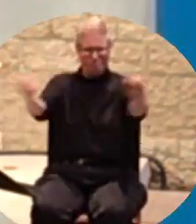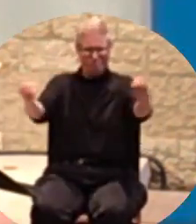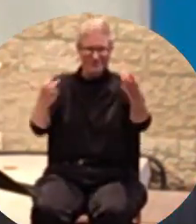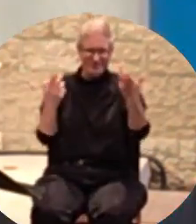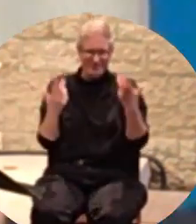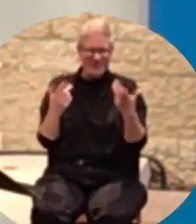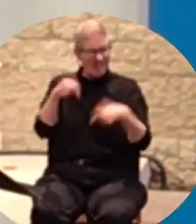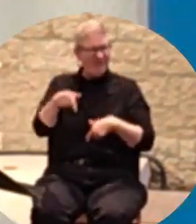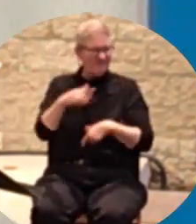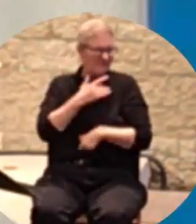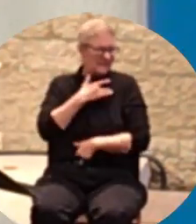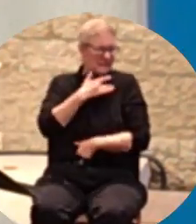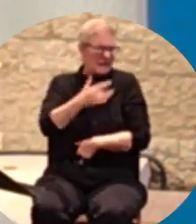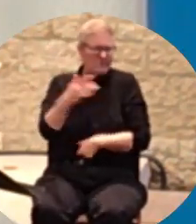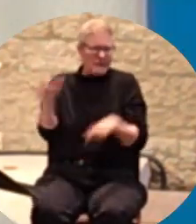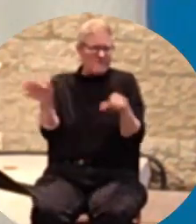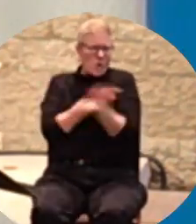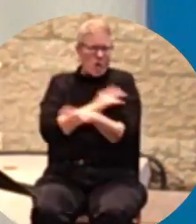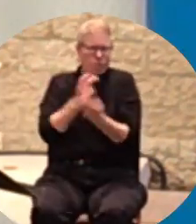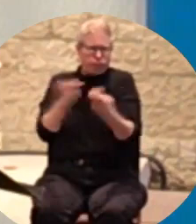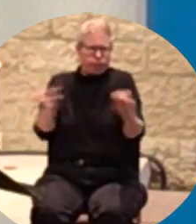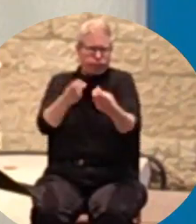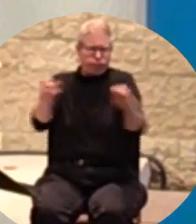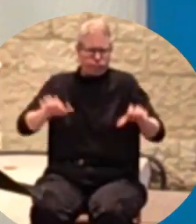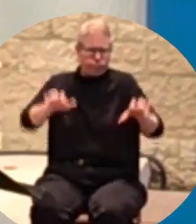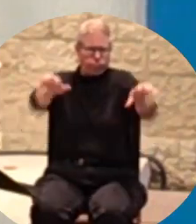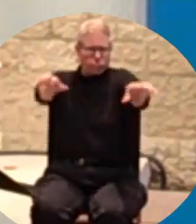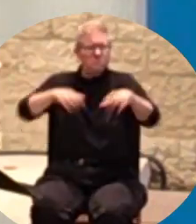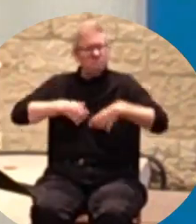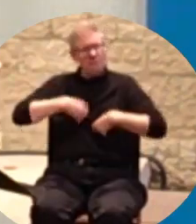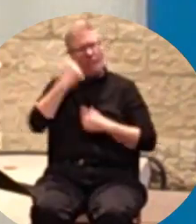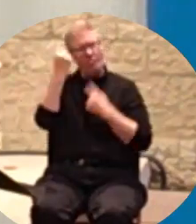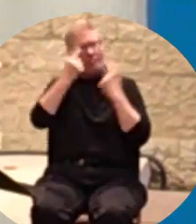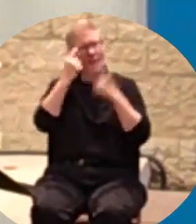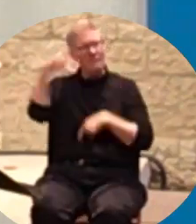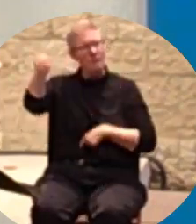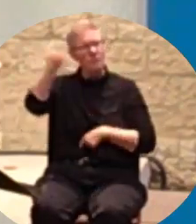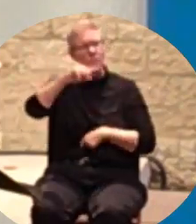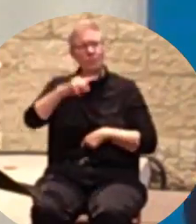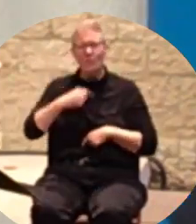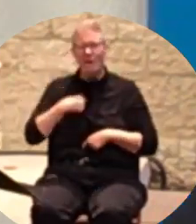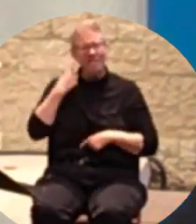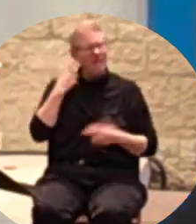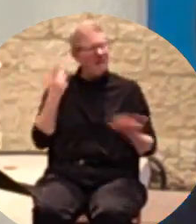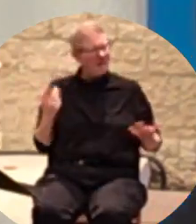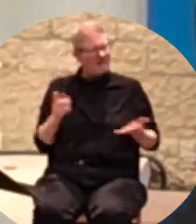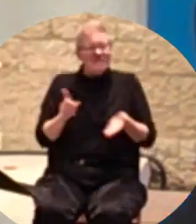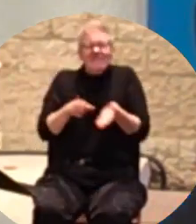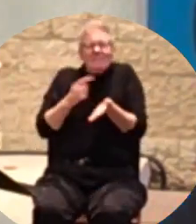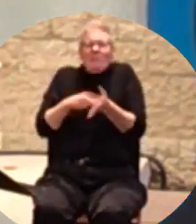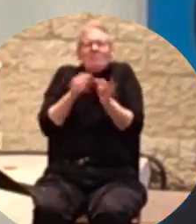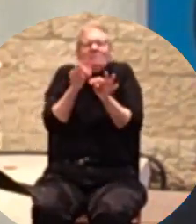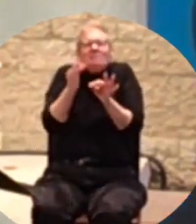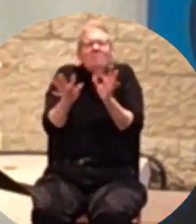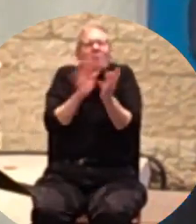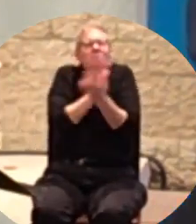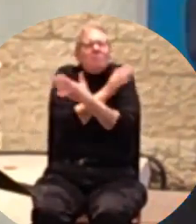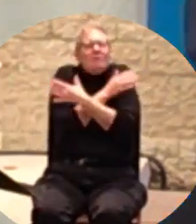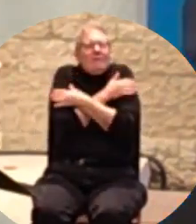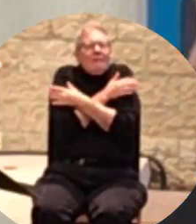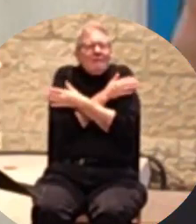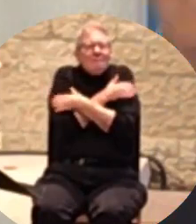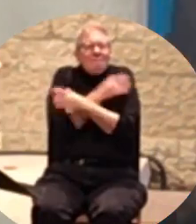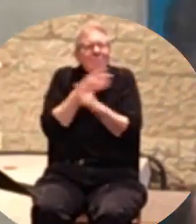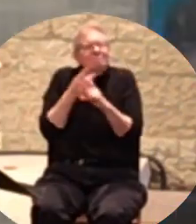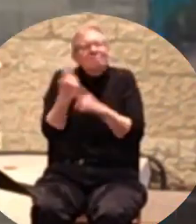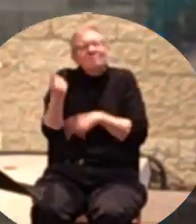on a Easter Sunday. And I thought of you, and I think, you know, sometimes just a simple hug from someone is